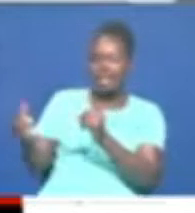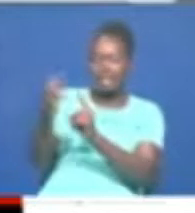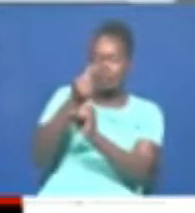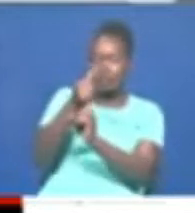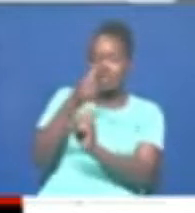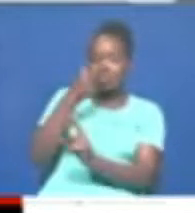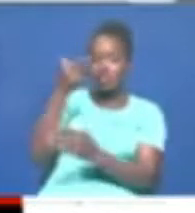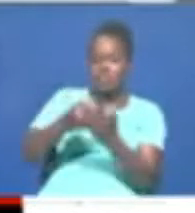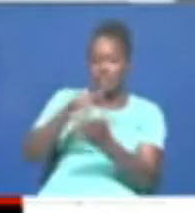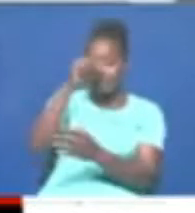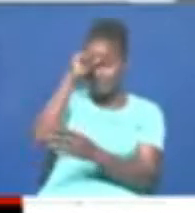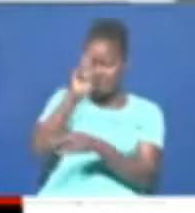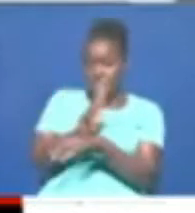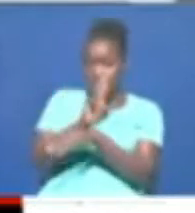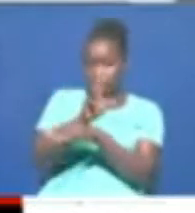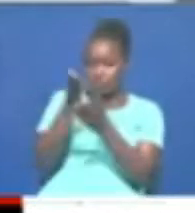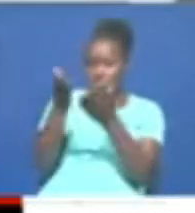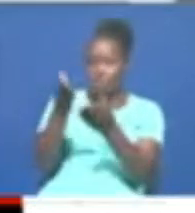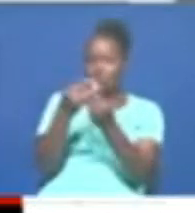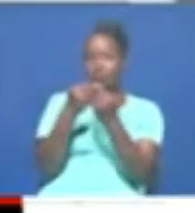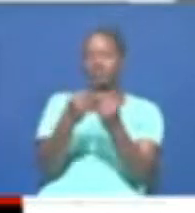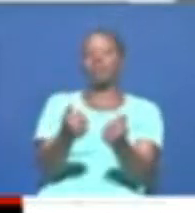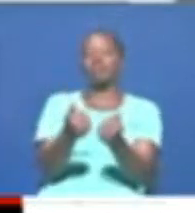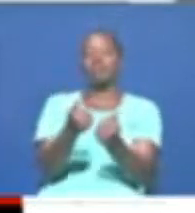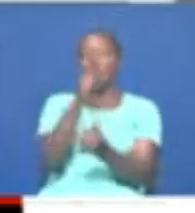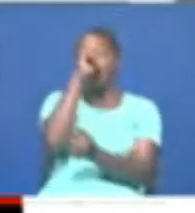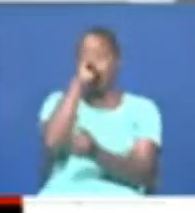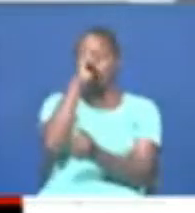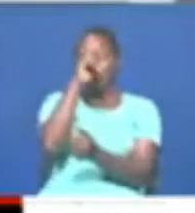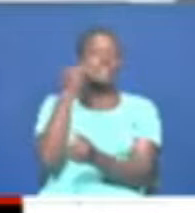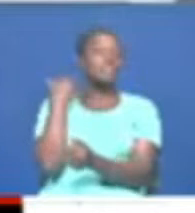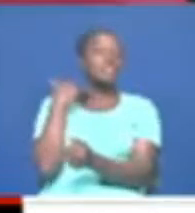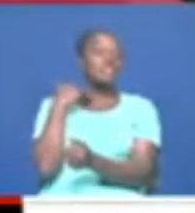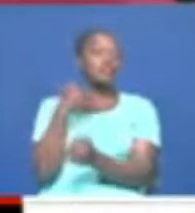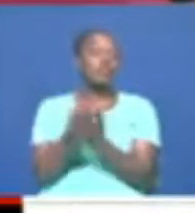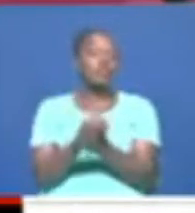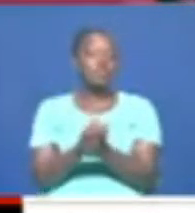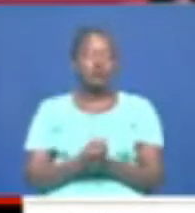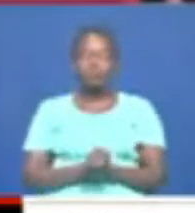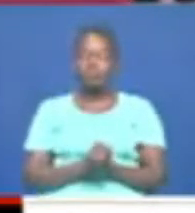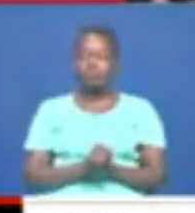will use the facility to solve complex crimes. Here's that report.